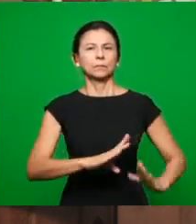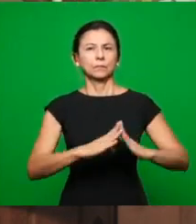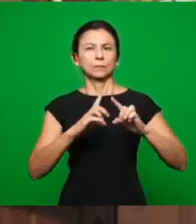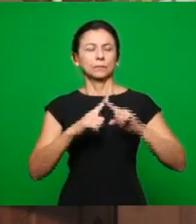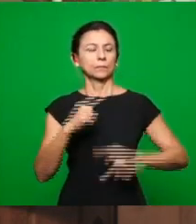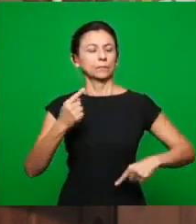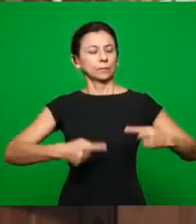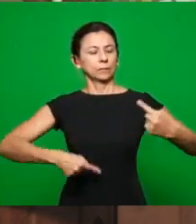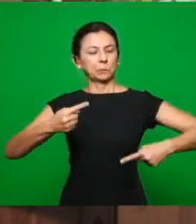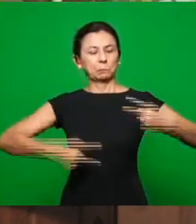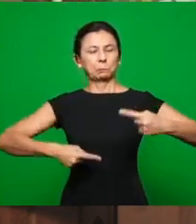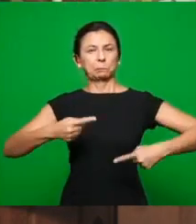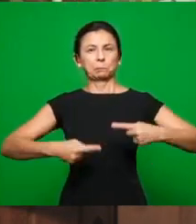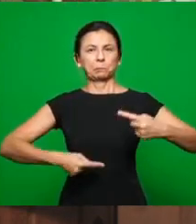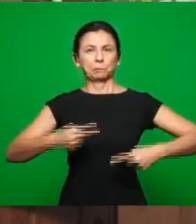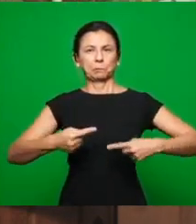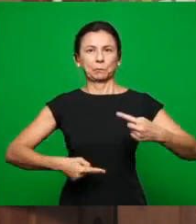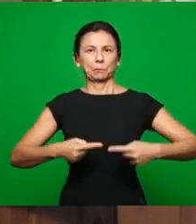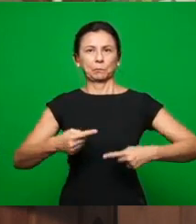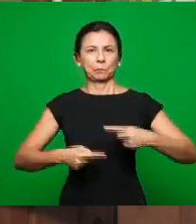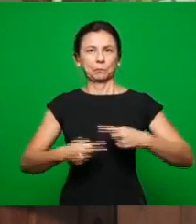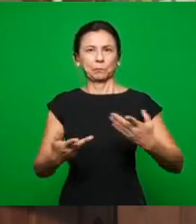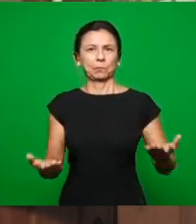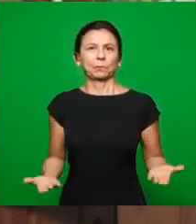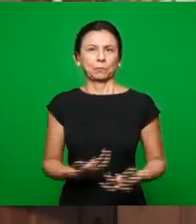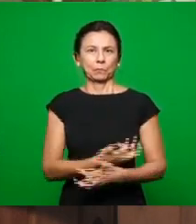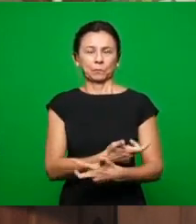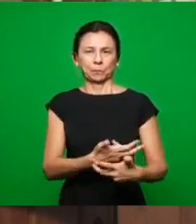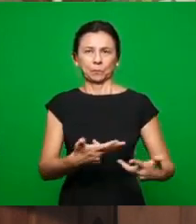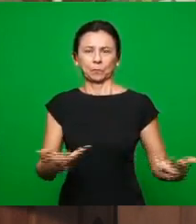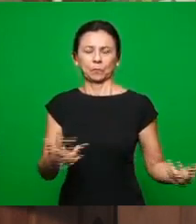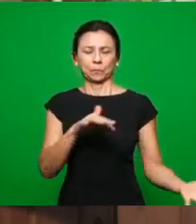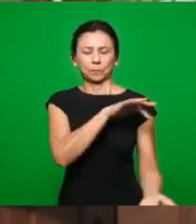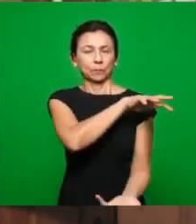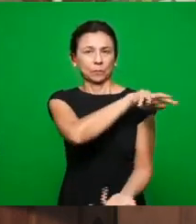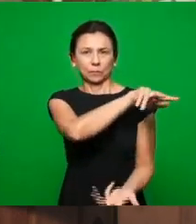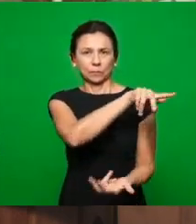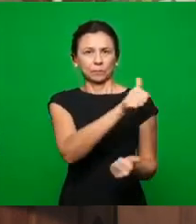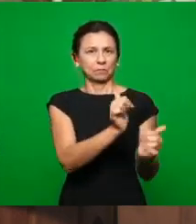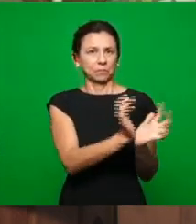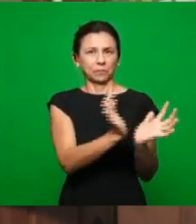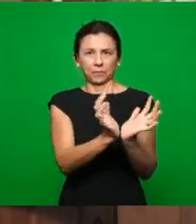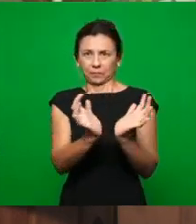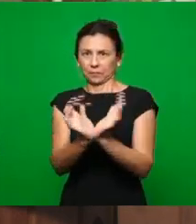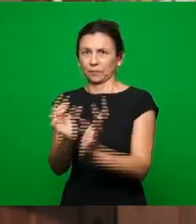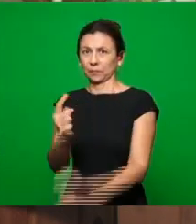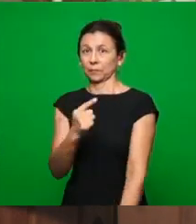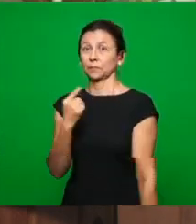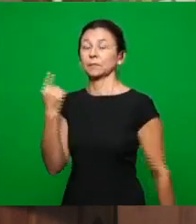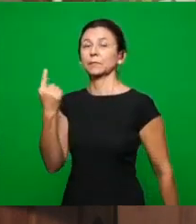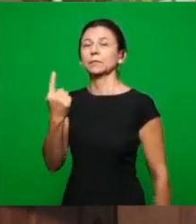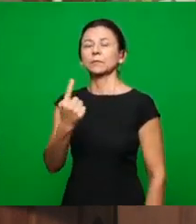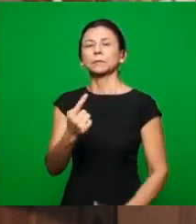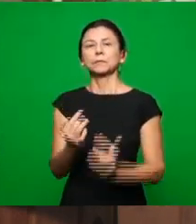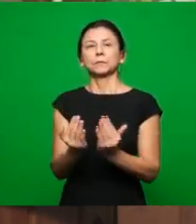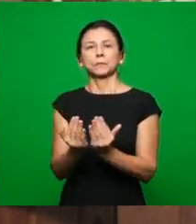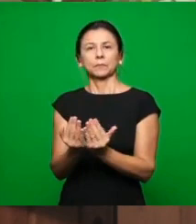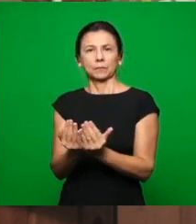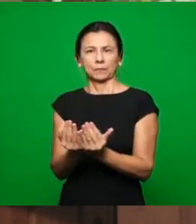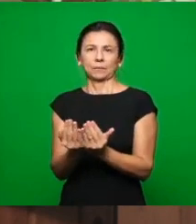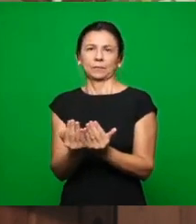institution. We are fighting in this world with the pagan religions, with any other group. But we are